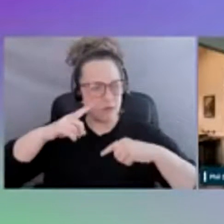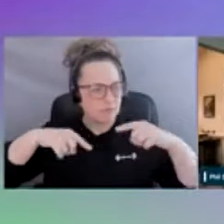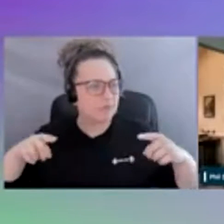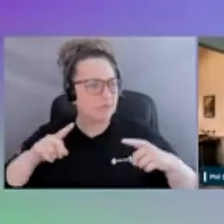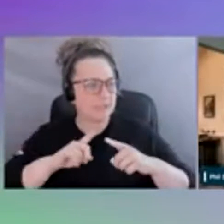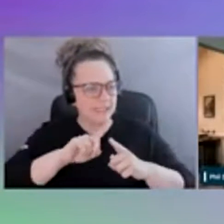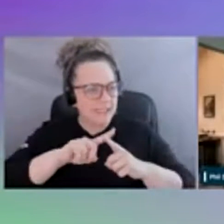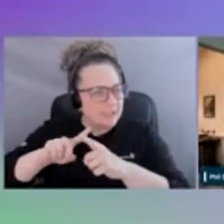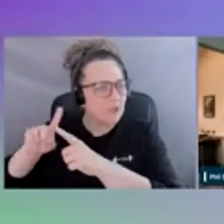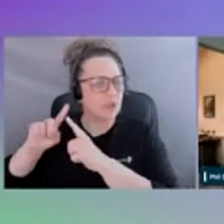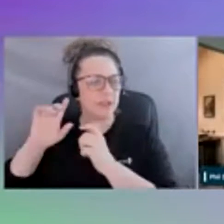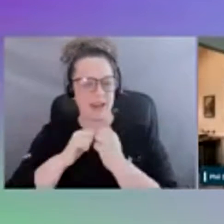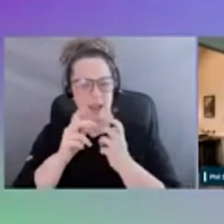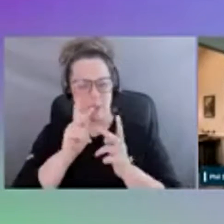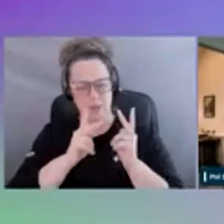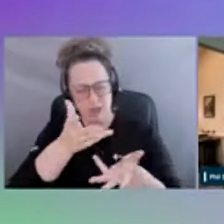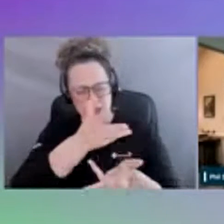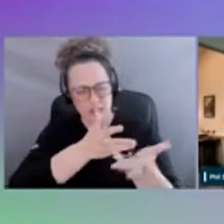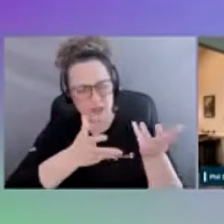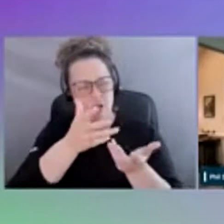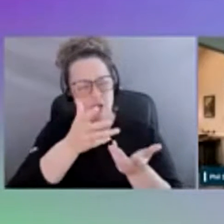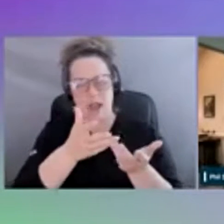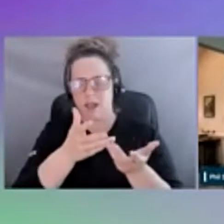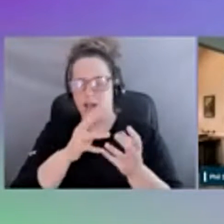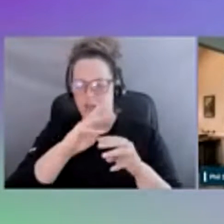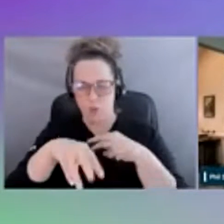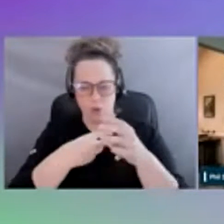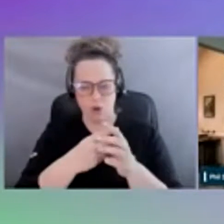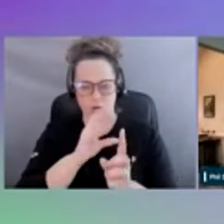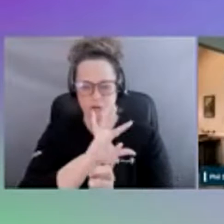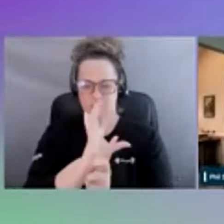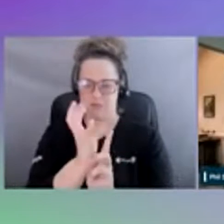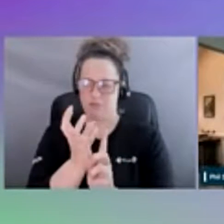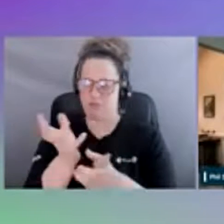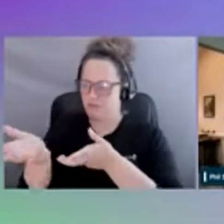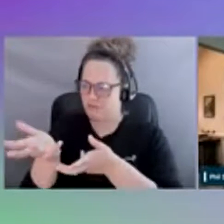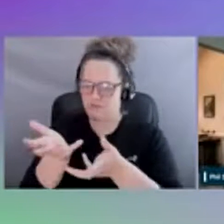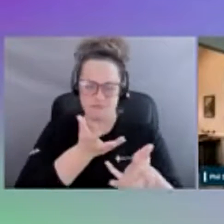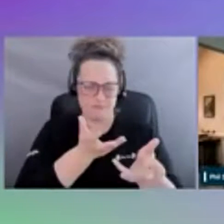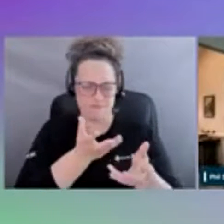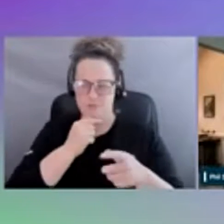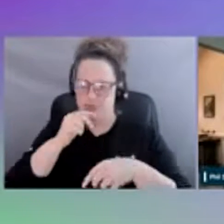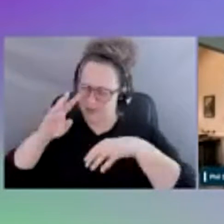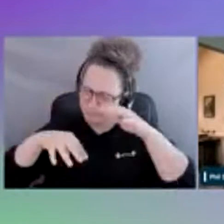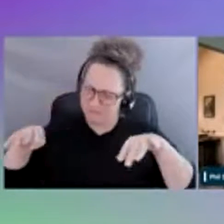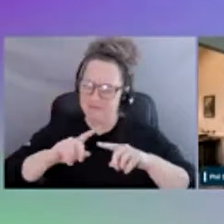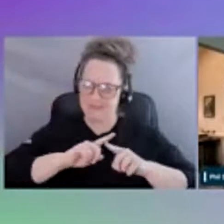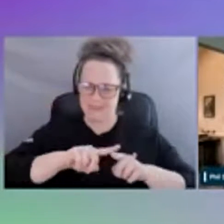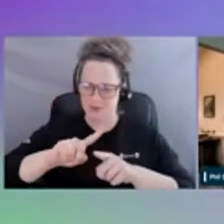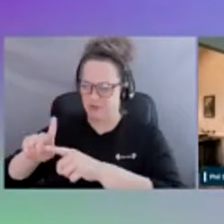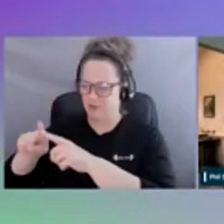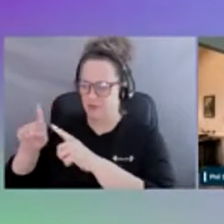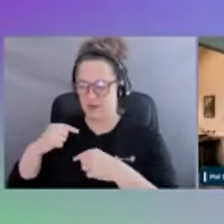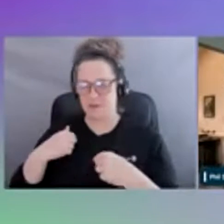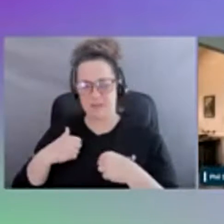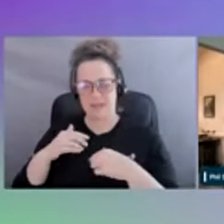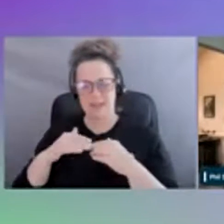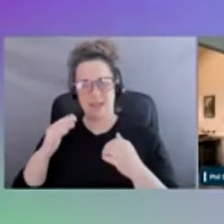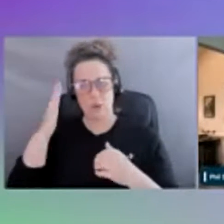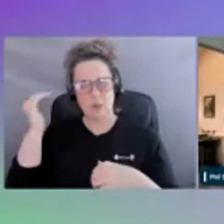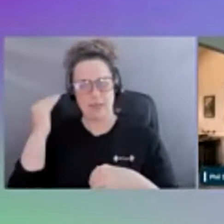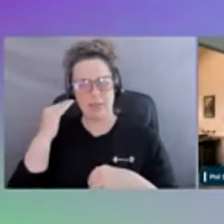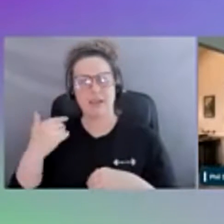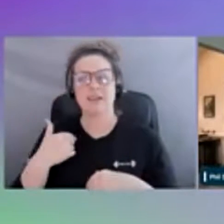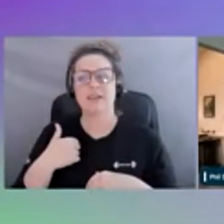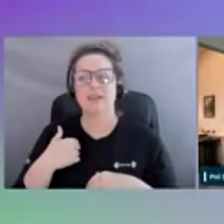interact with the things around them differently. So I feel like in my context in New Zealand, it's a really